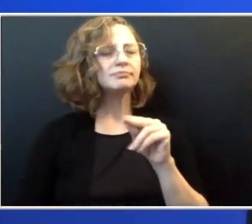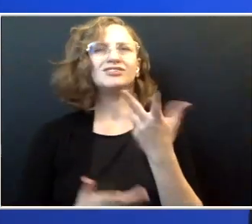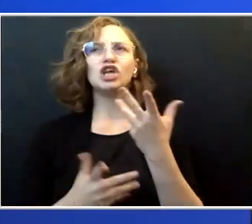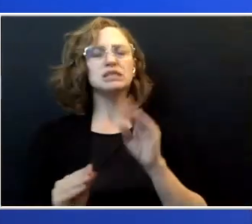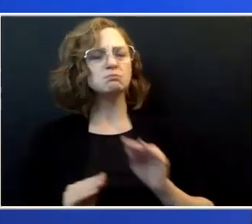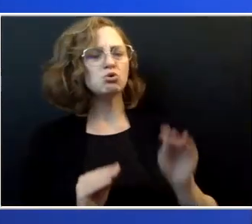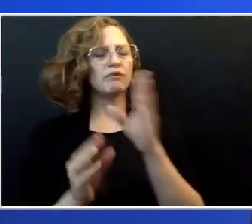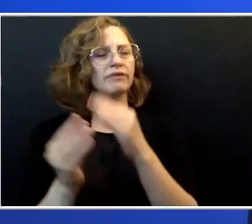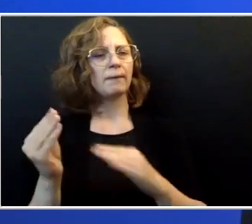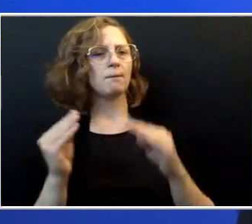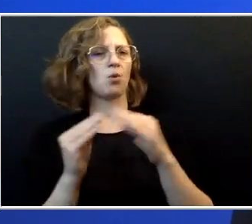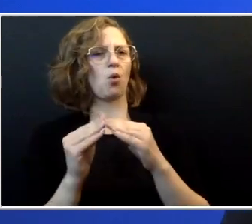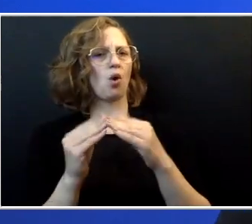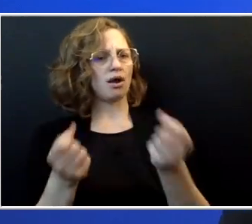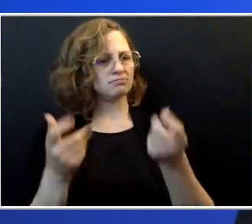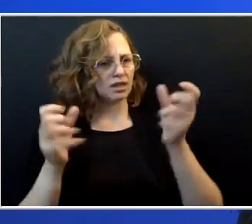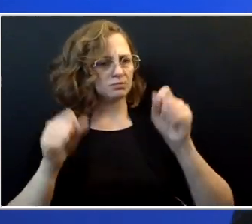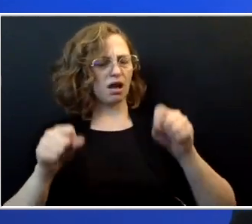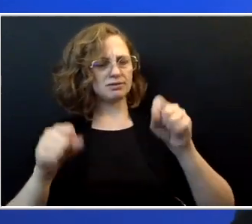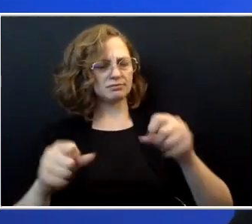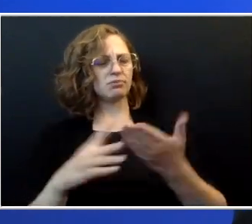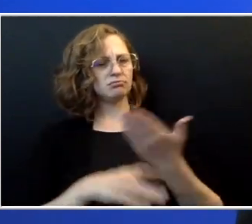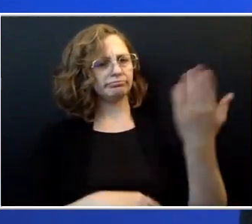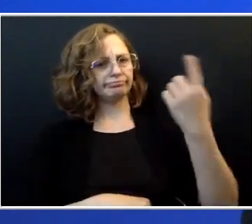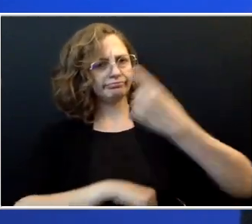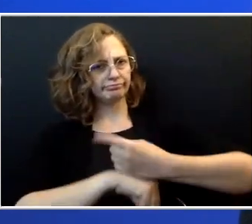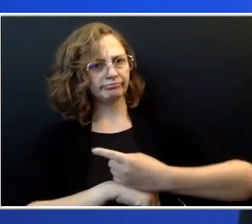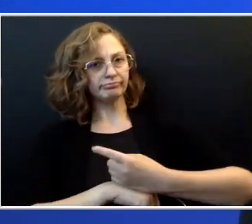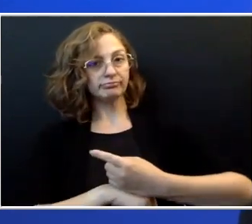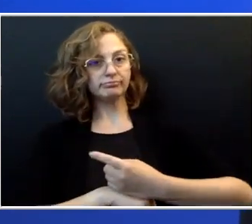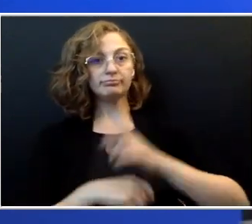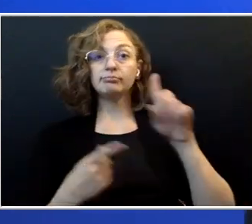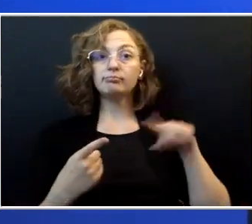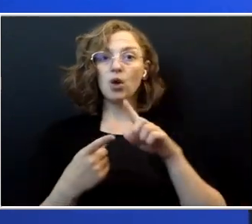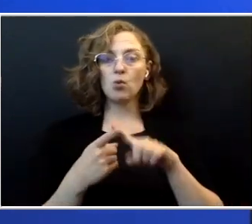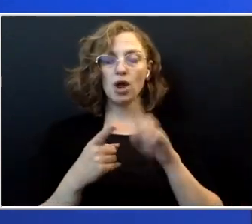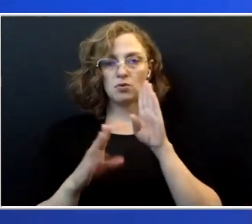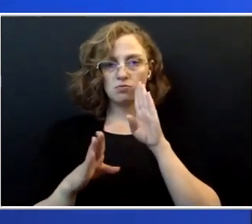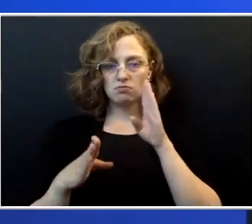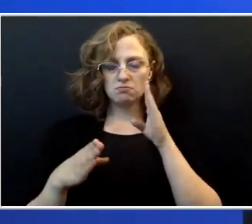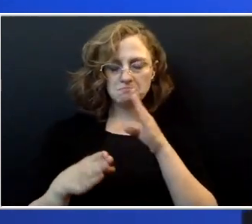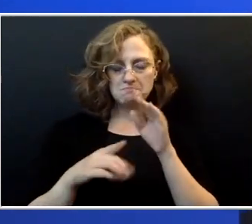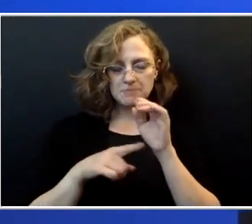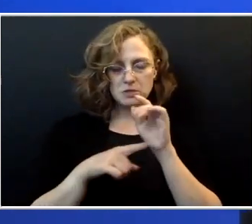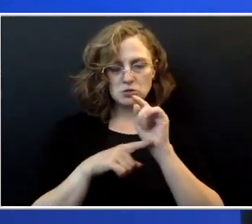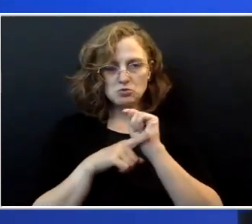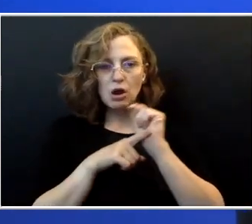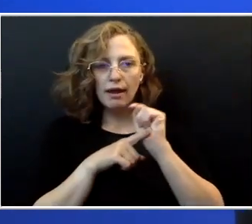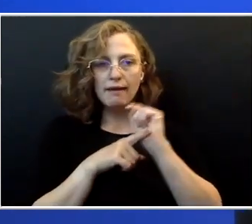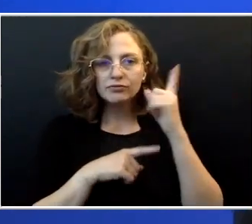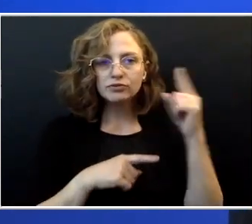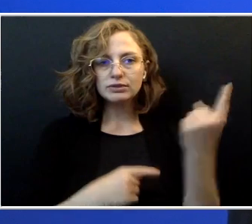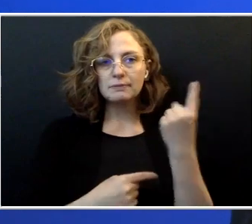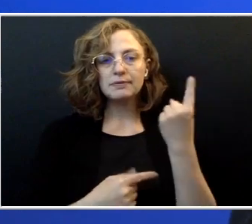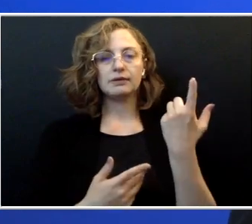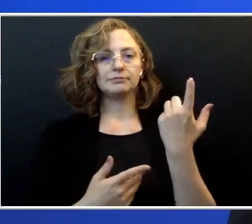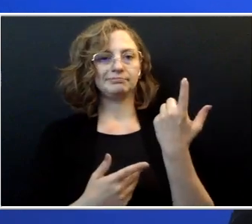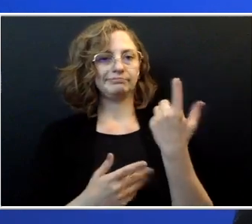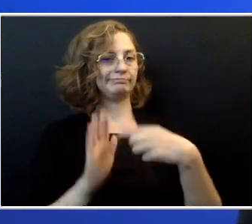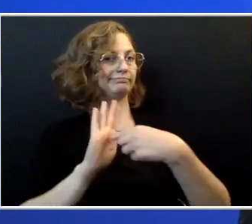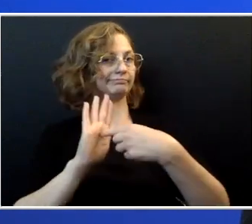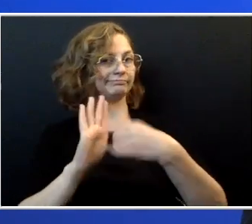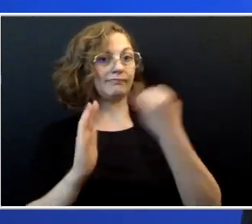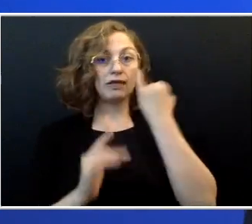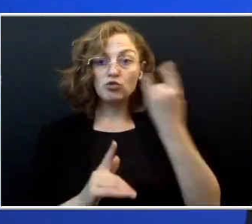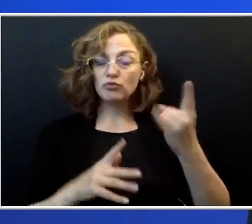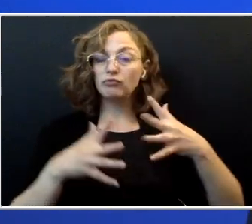can throughout the day, that's great. But when you're really trying to specifically train for something, so for example, if you're a football player, you're going to train for your position. You're going to